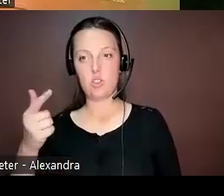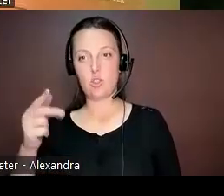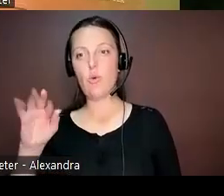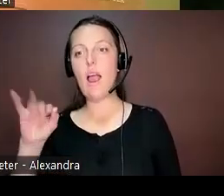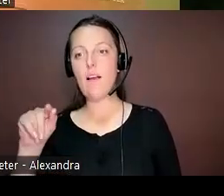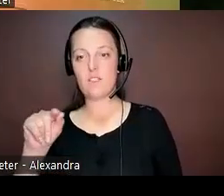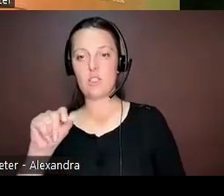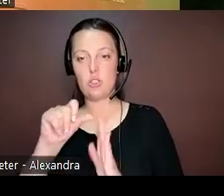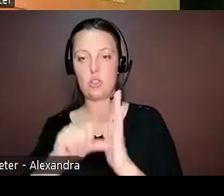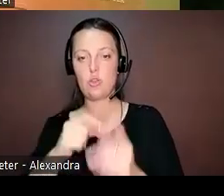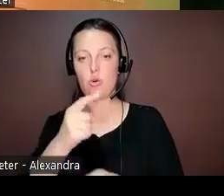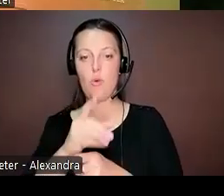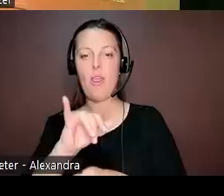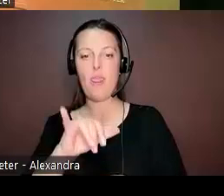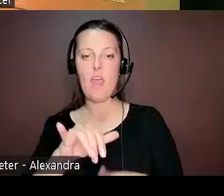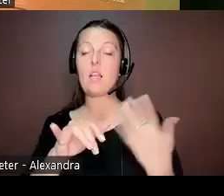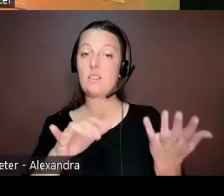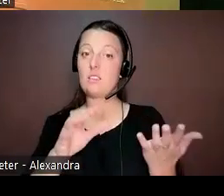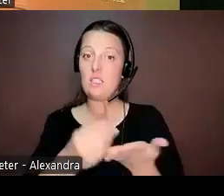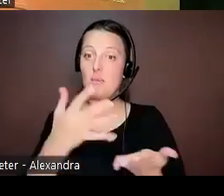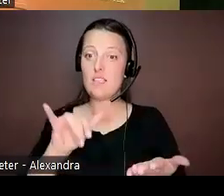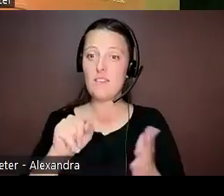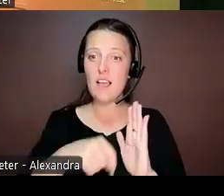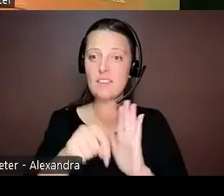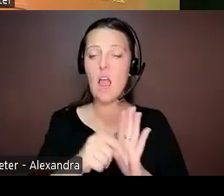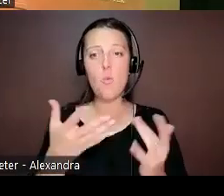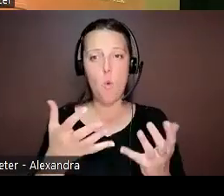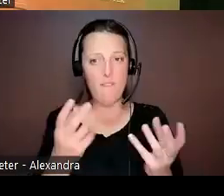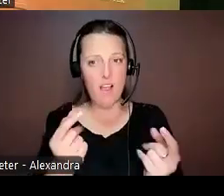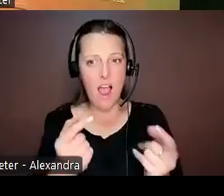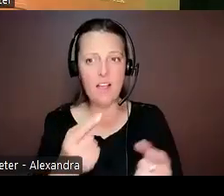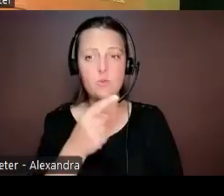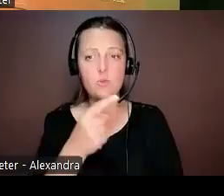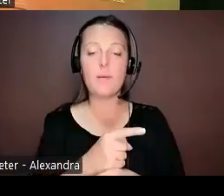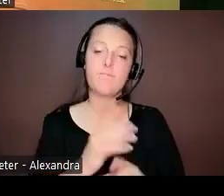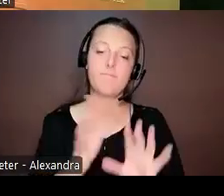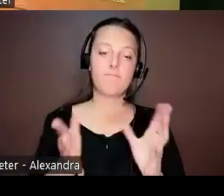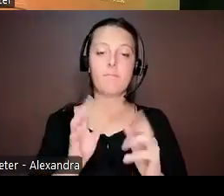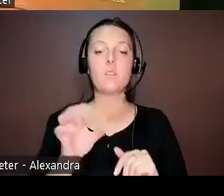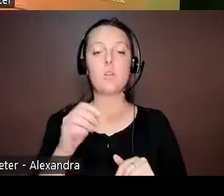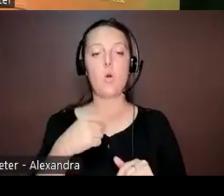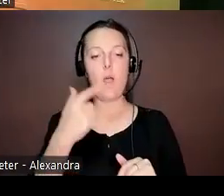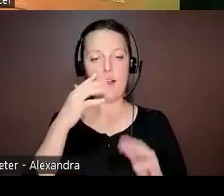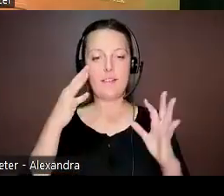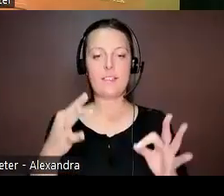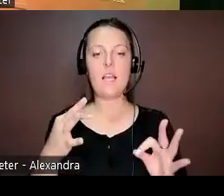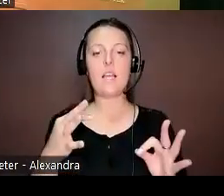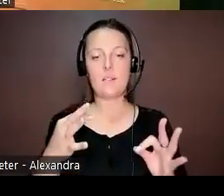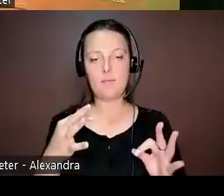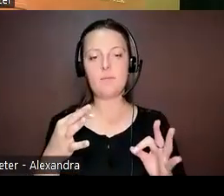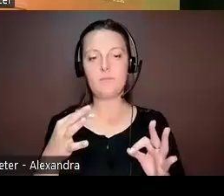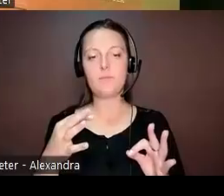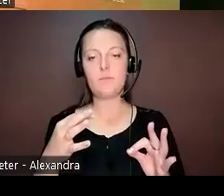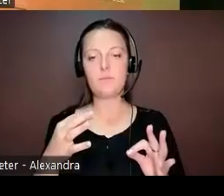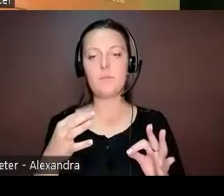time. So I decided I use something called transcranial Doppler to measure intracranial stenosis as a